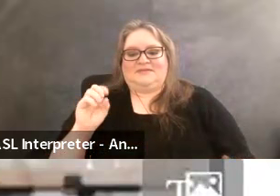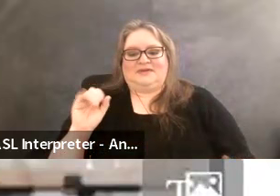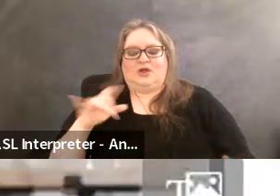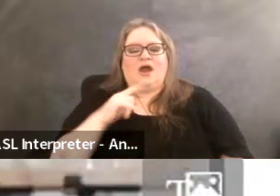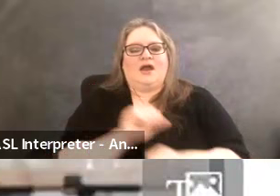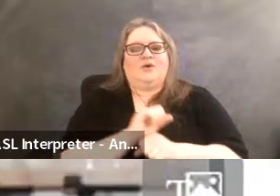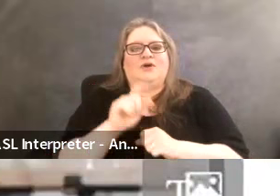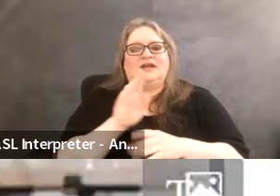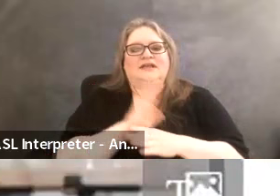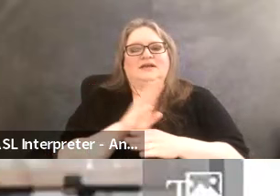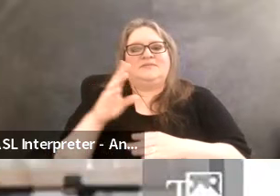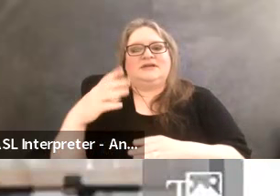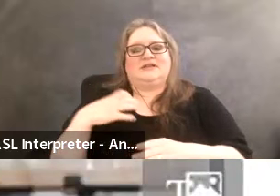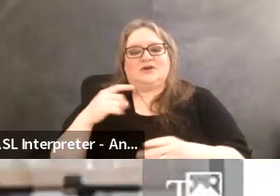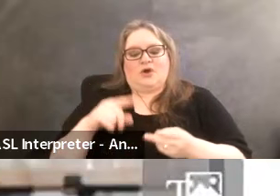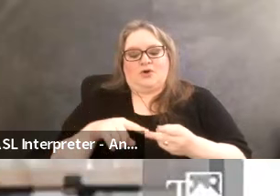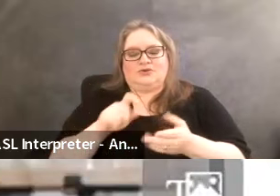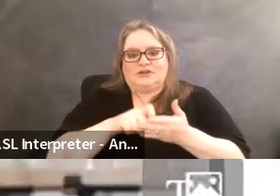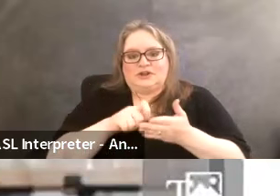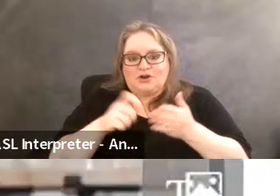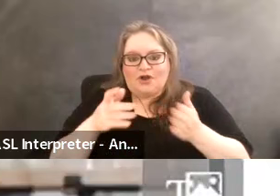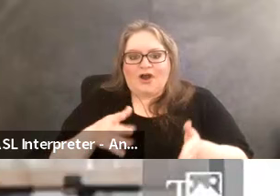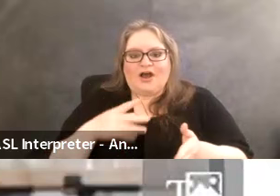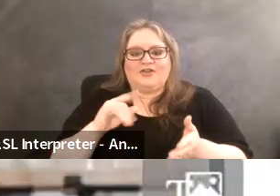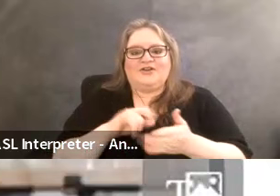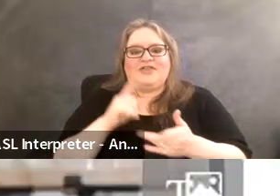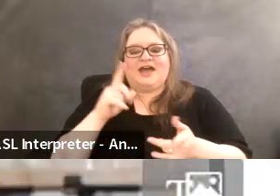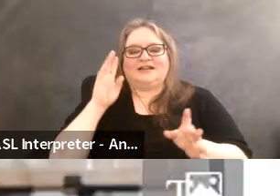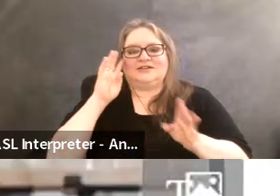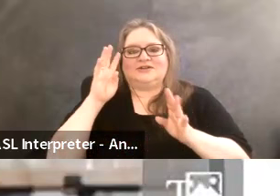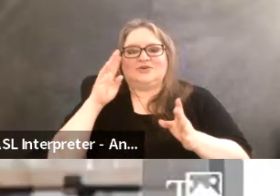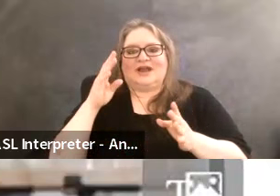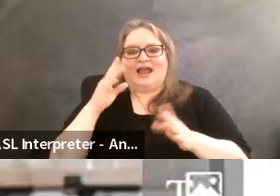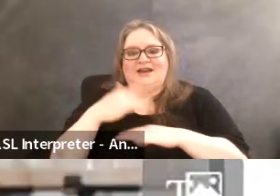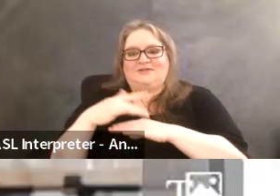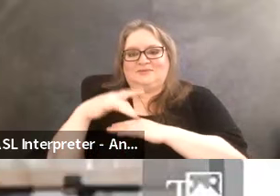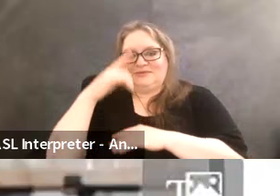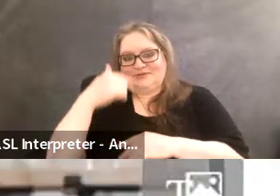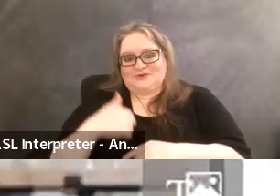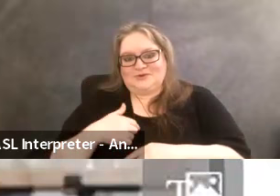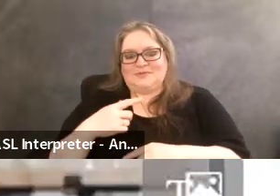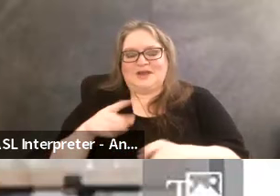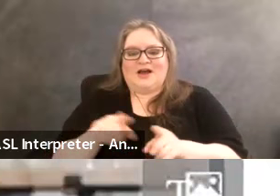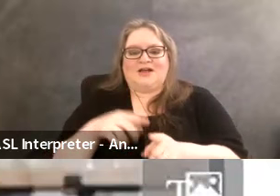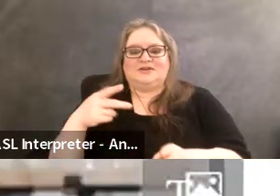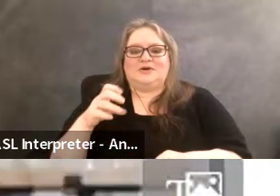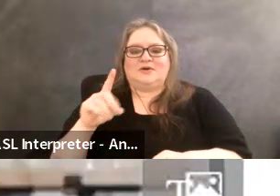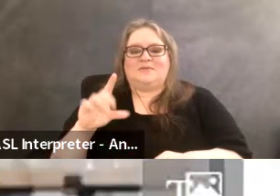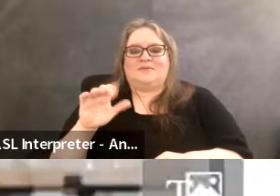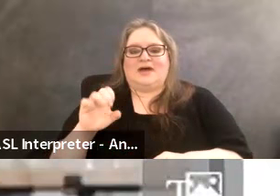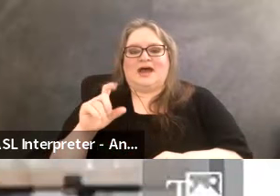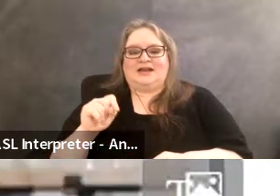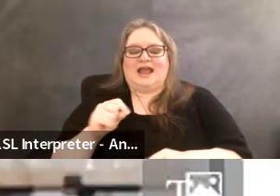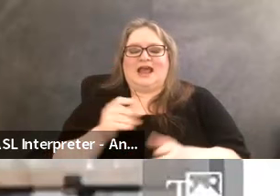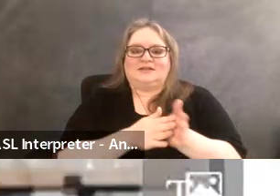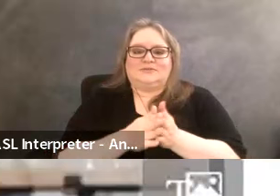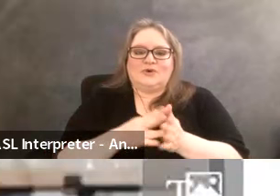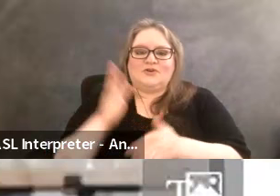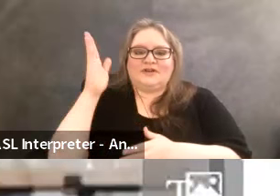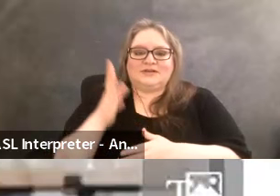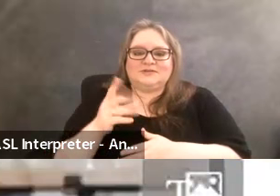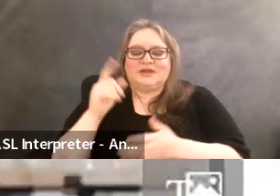coach. I'm also an author. So that is the creative space for me, as well as a podcaster, a motivational speaker, and all kinds